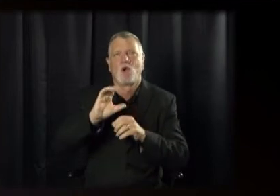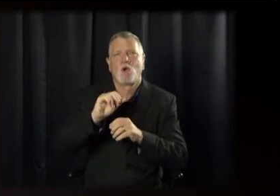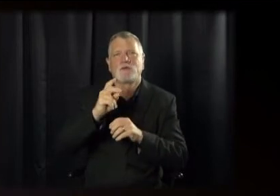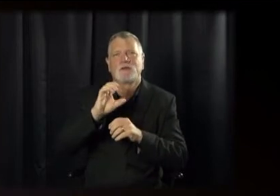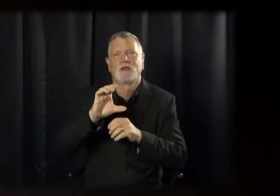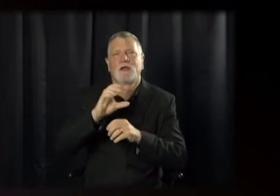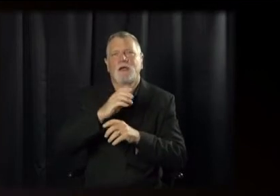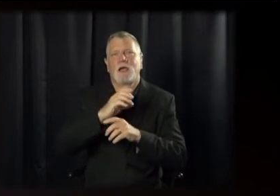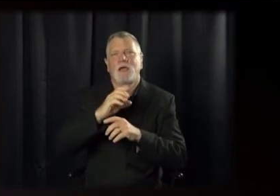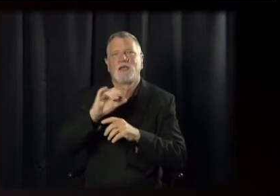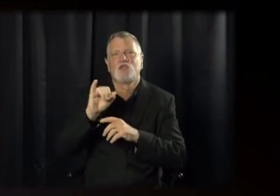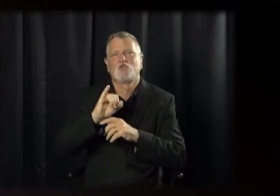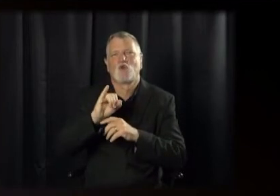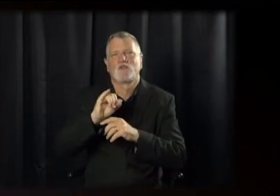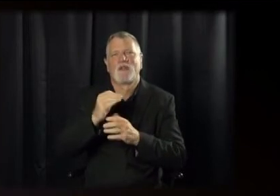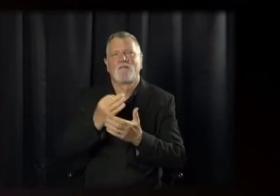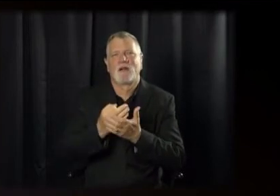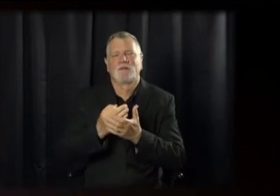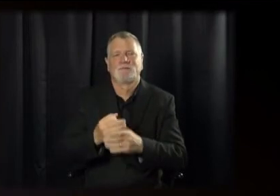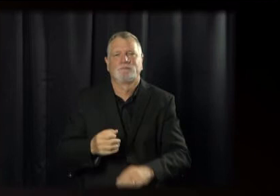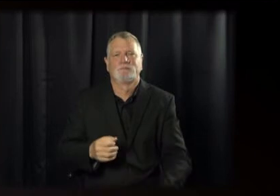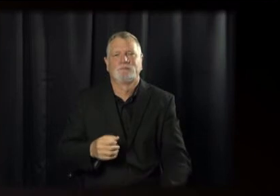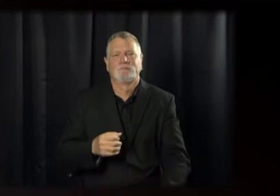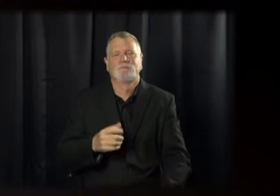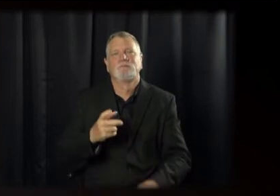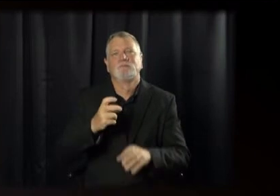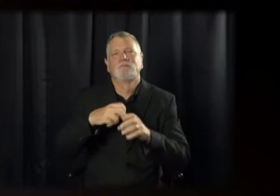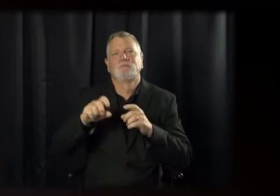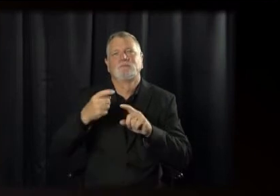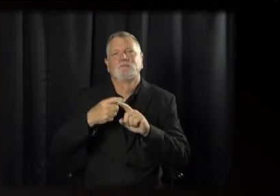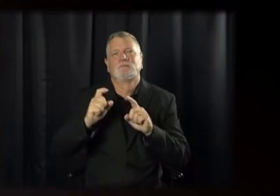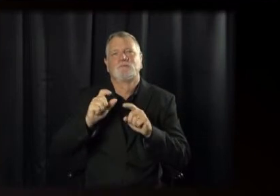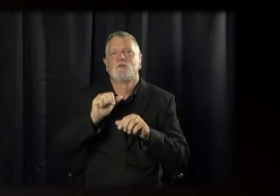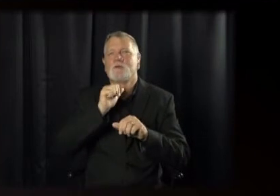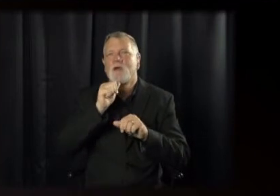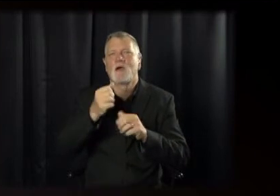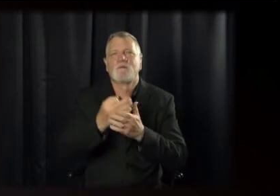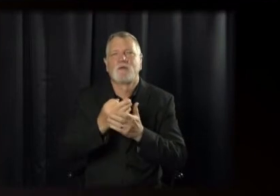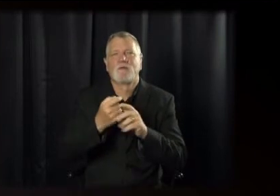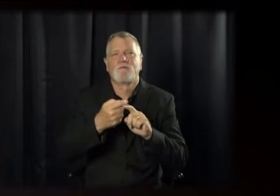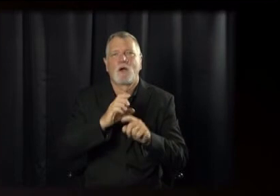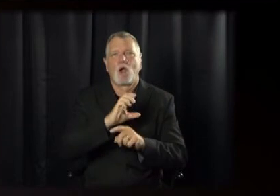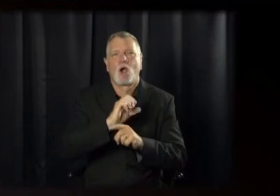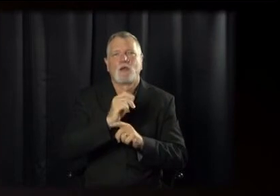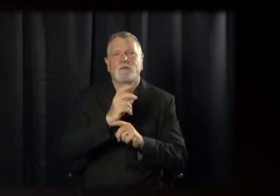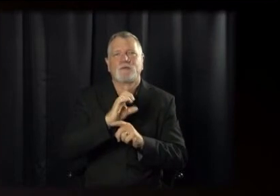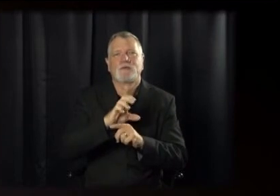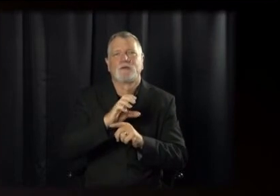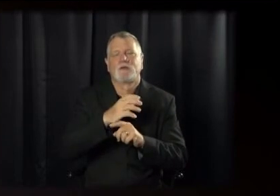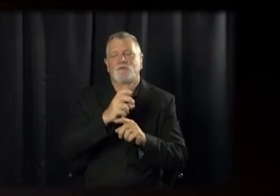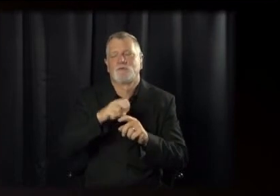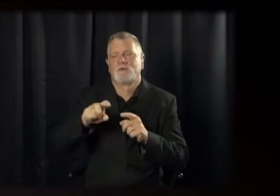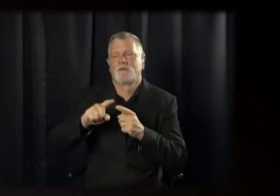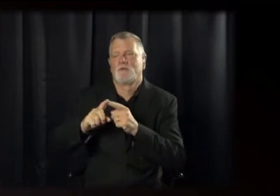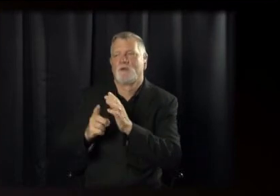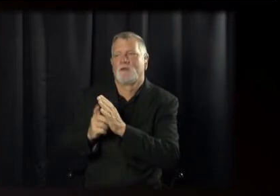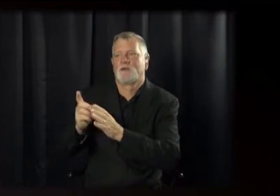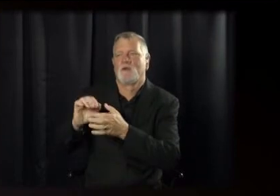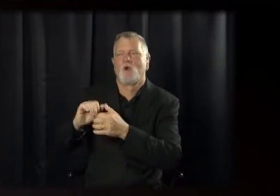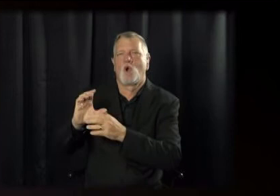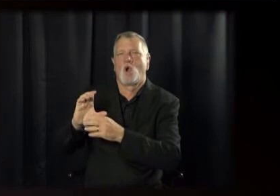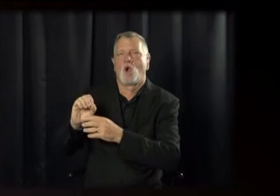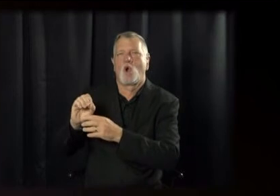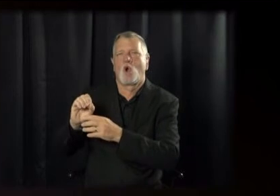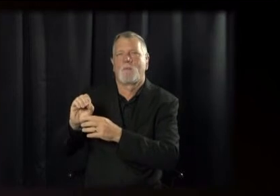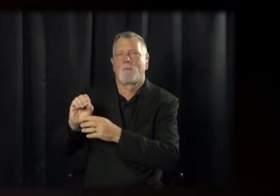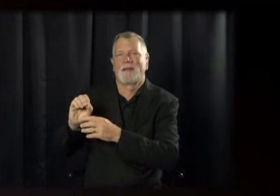Fund. Transfer the non-financial co-ops regulation from Kosak to the Commission of Desarrollo Cooperativo,